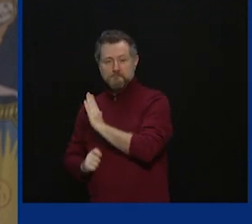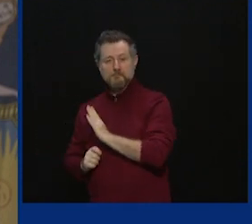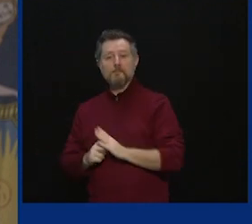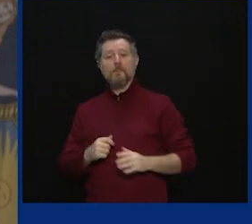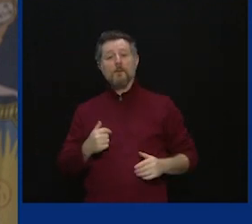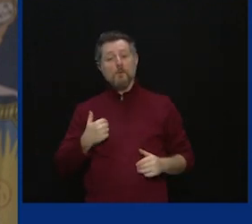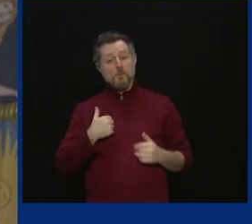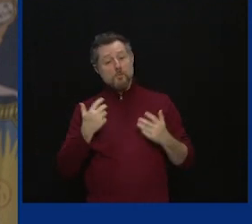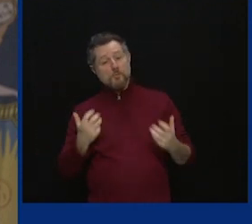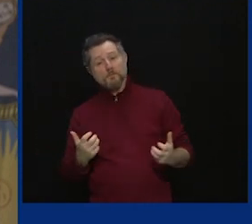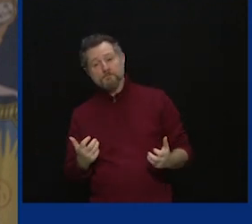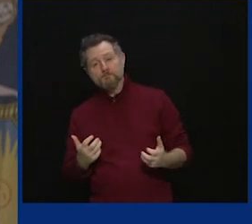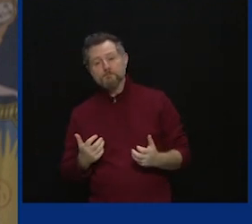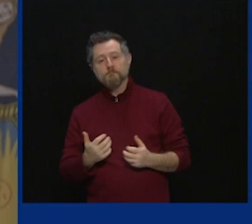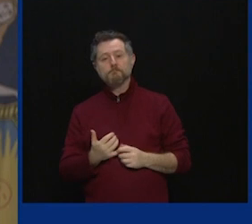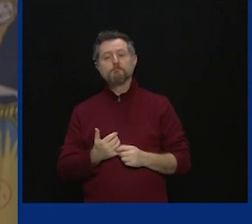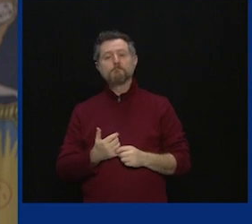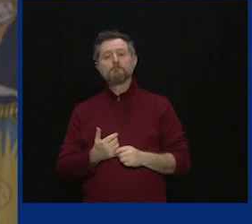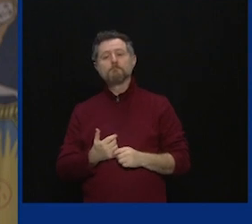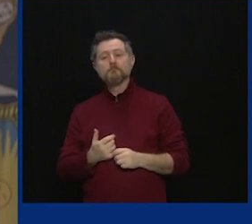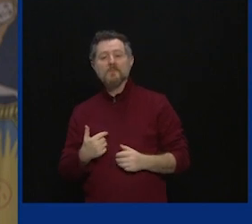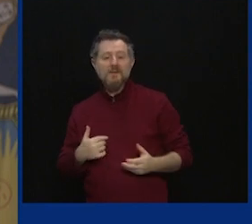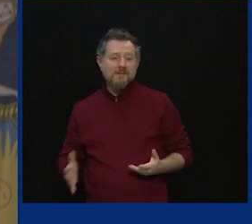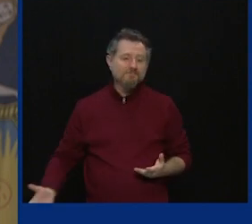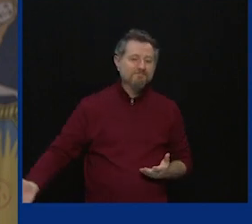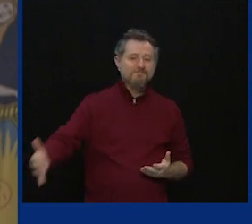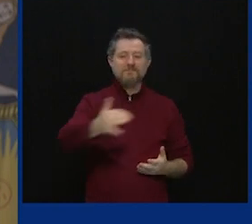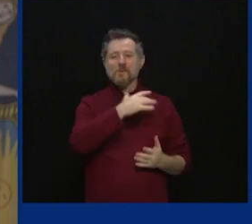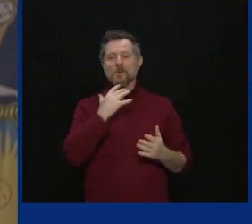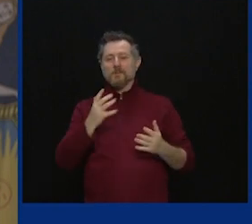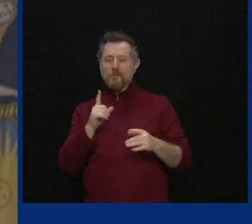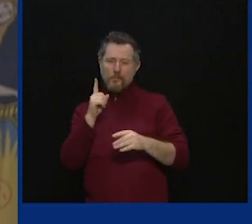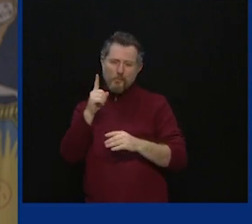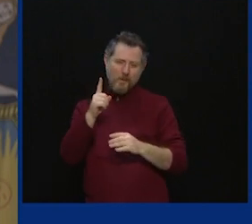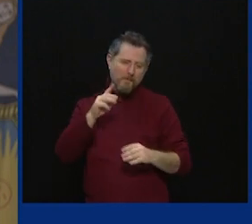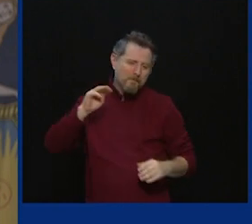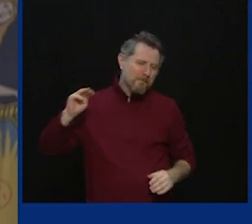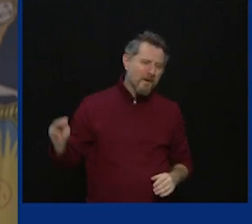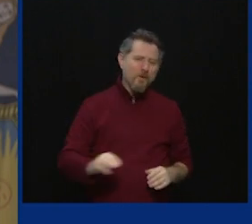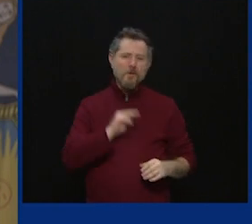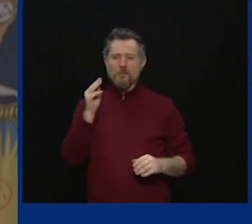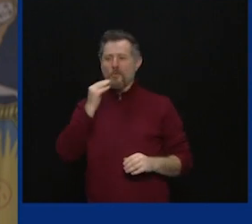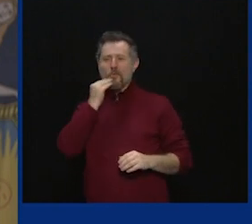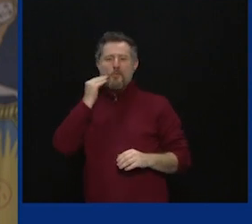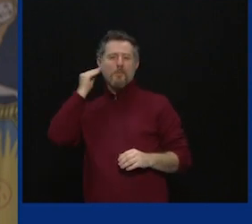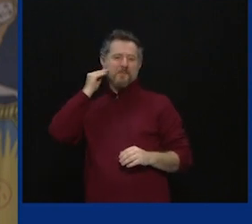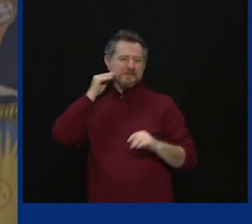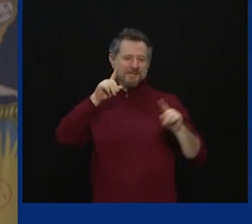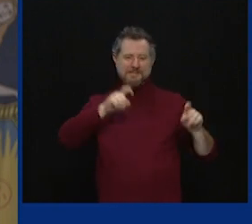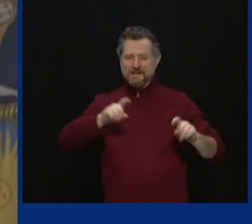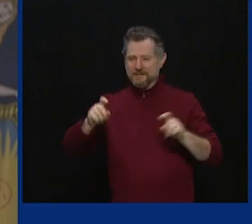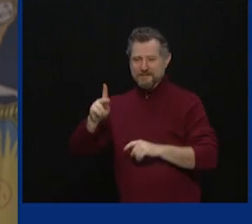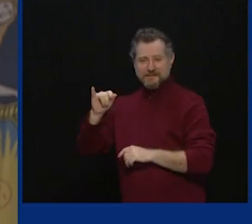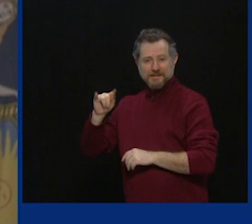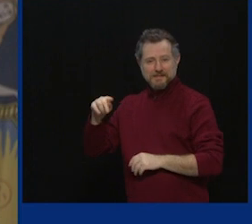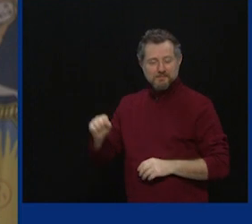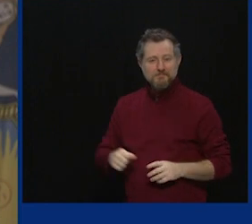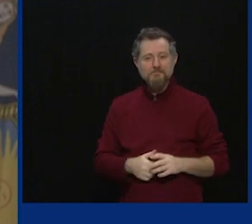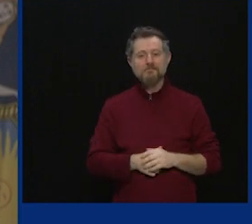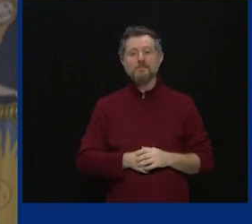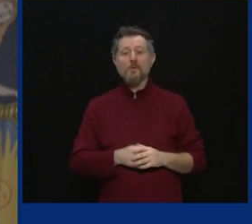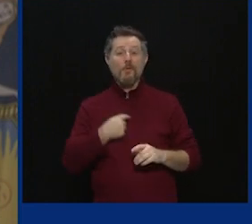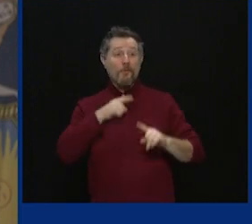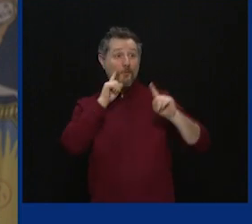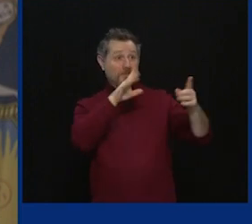million home test kits, which we now have. It took some time to get them, and we ordered them, and they're now in place. So I